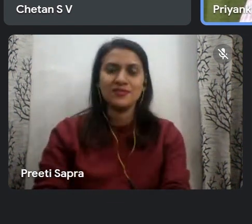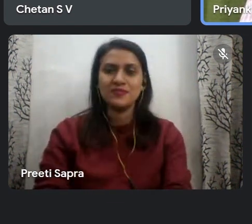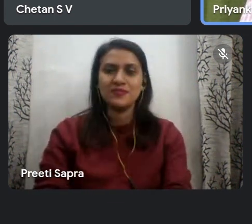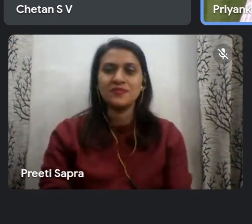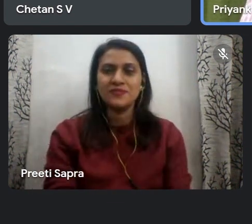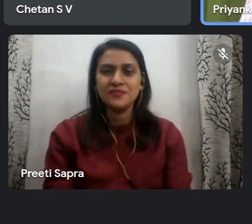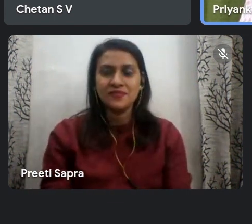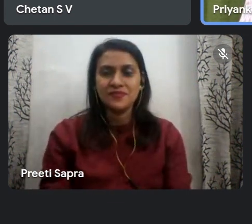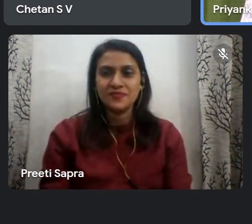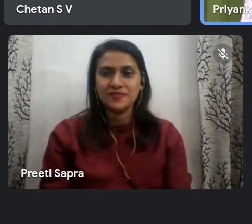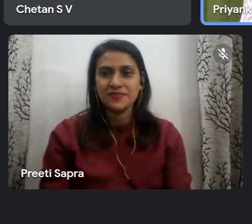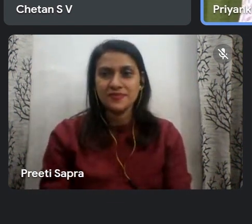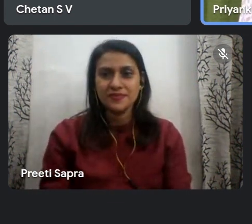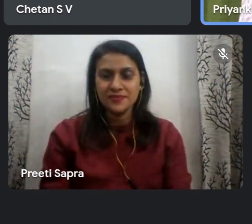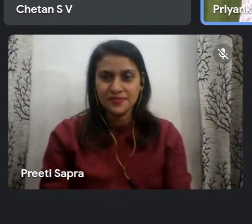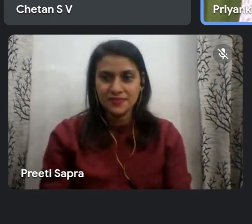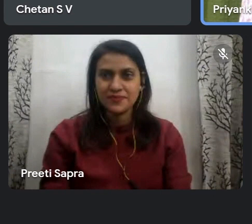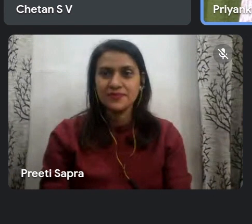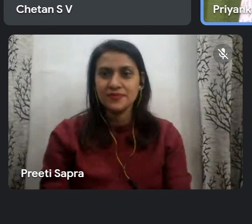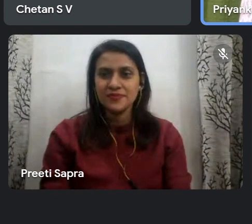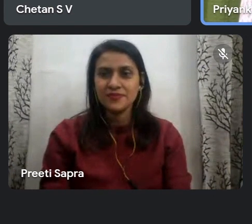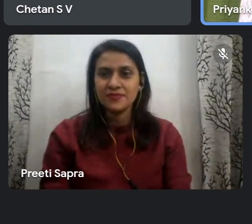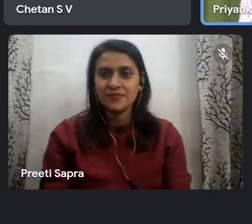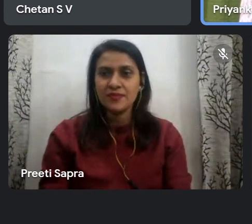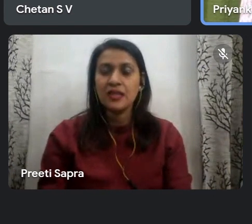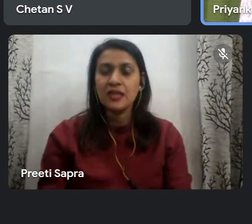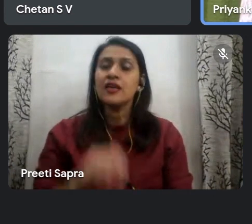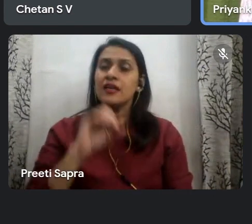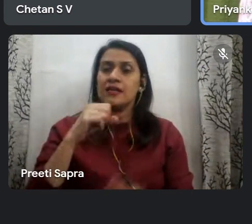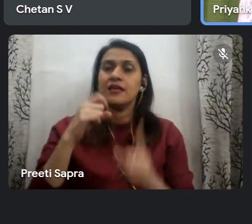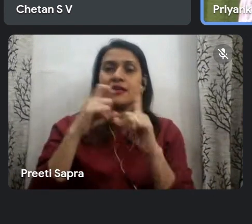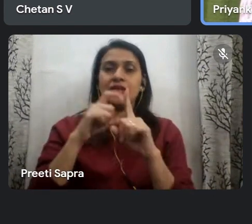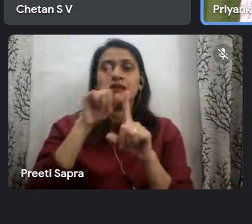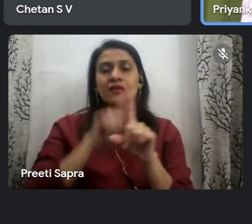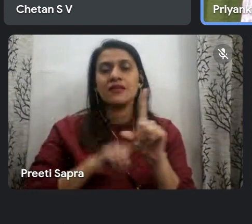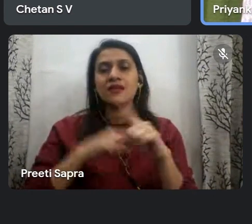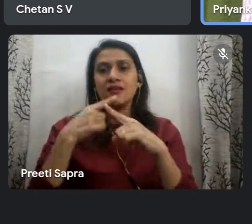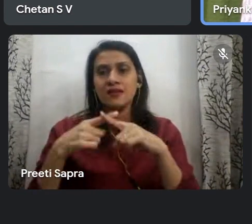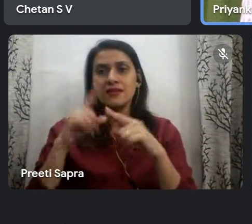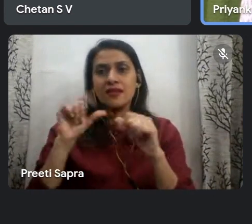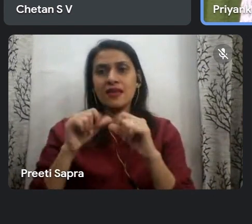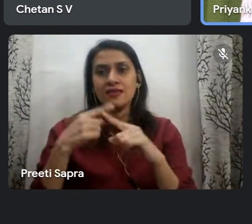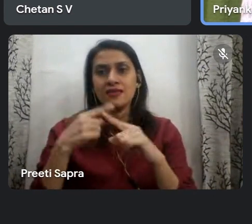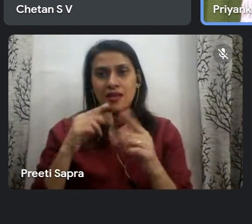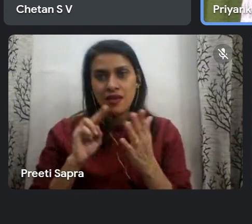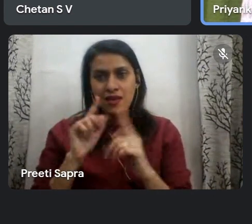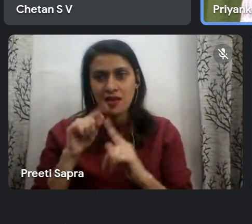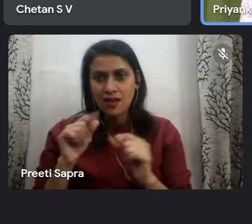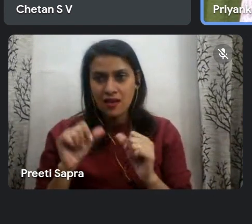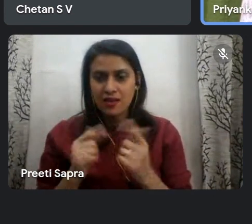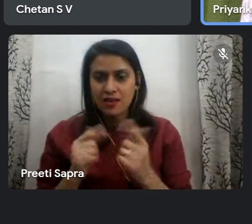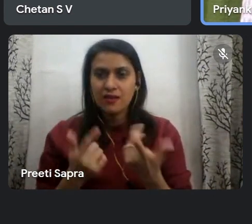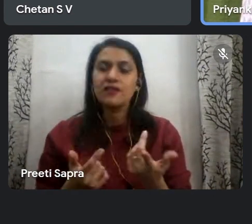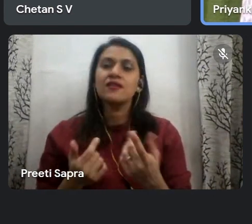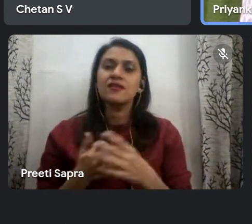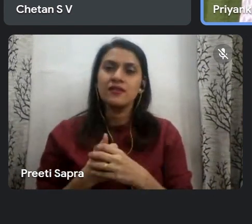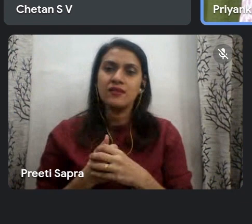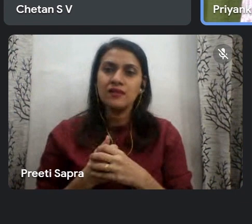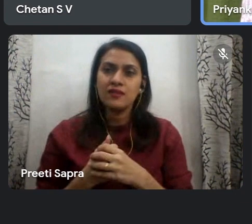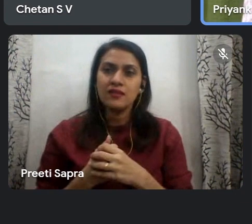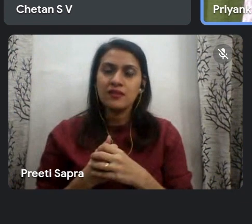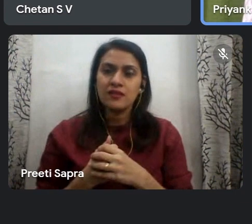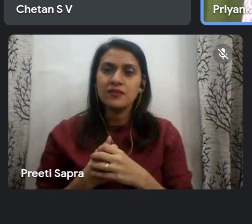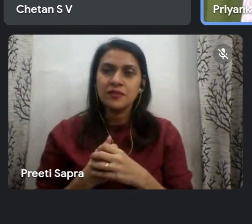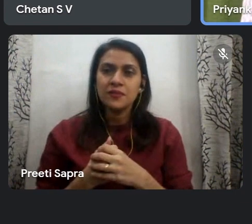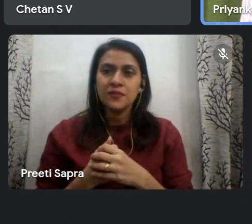So yes, I had dysgraphia, I had dyslexia, dyscalculia. Um, it was very difficult